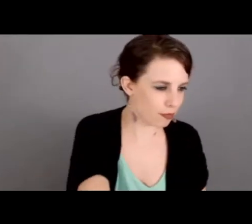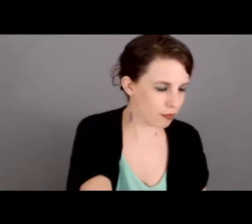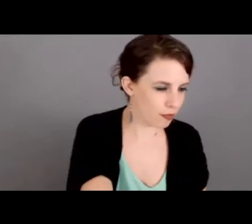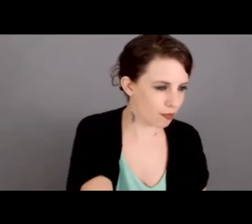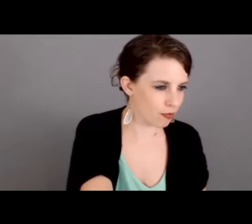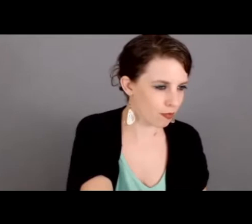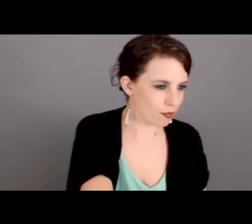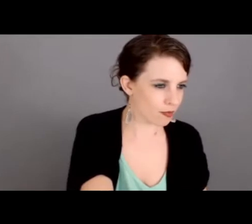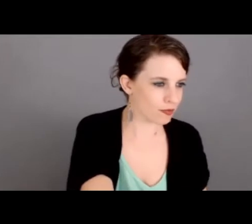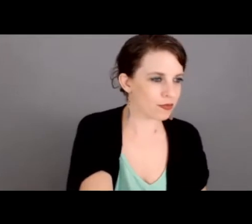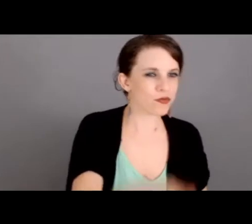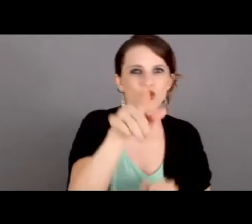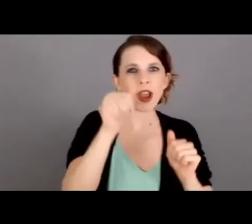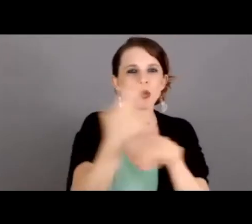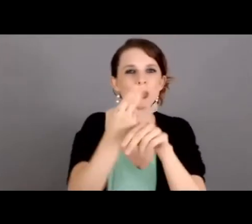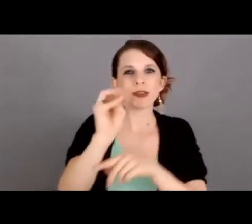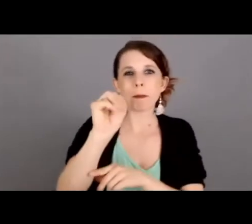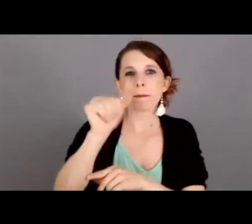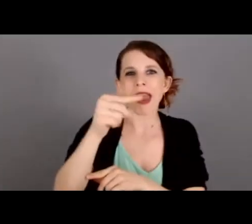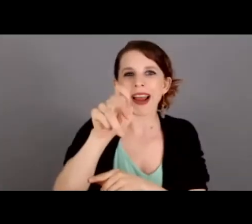was really important.